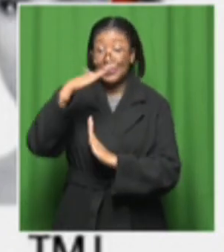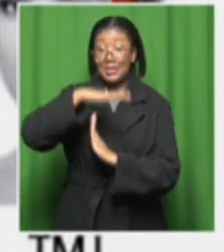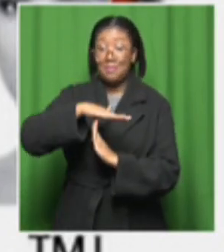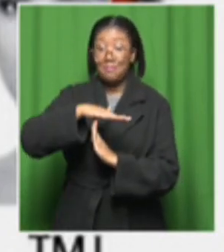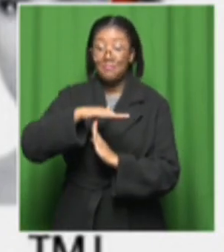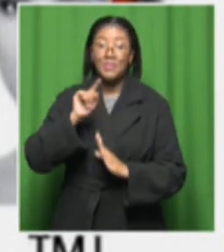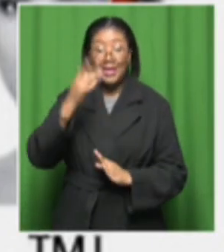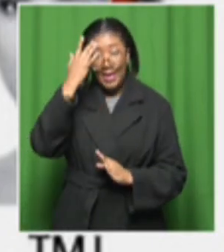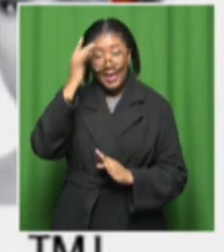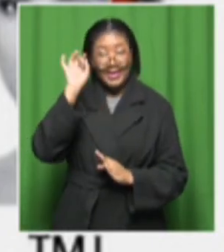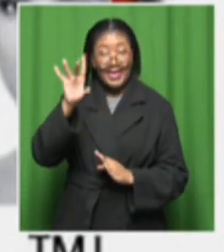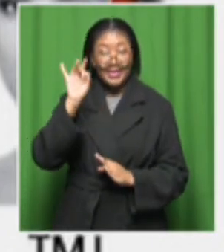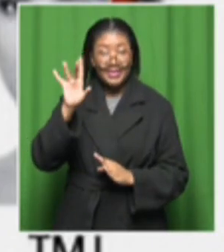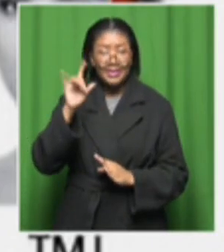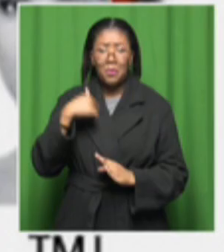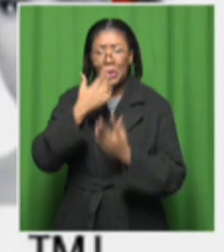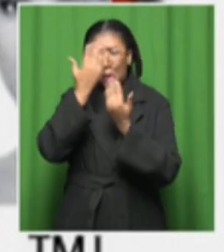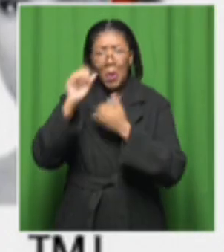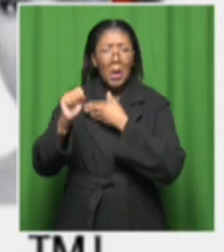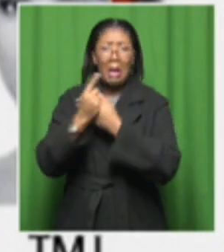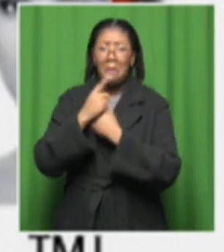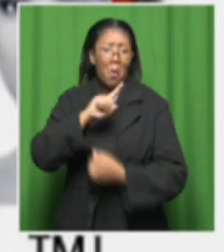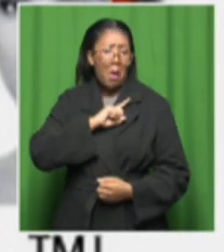are the headaches that don't have an underlying cause.